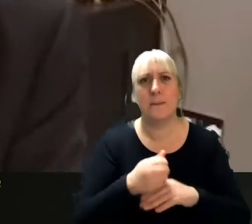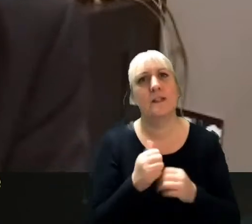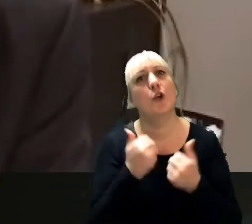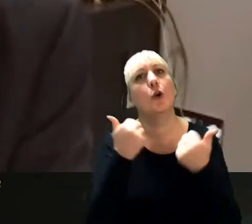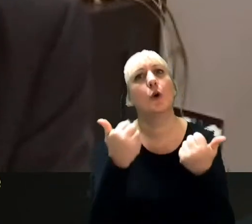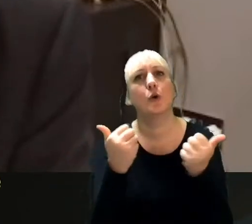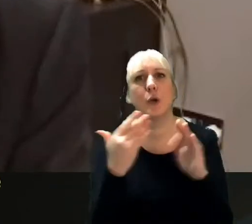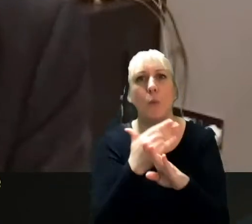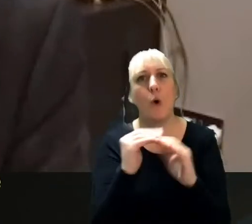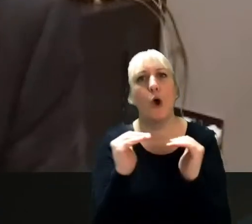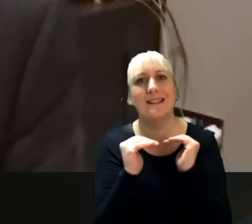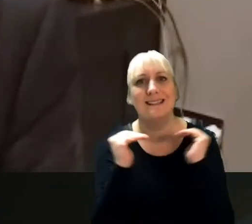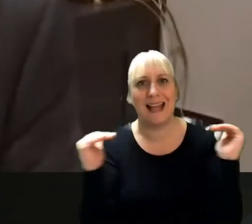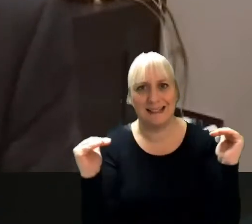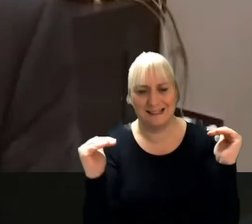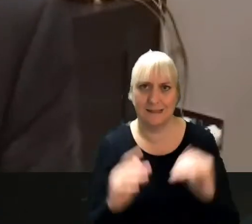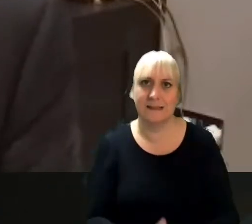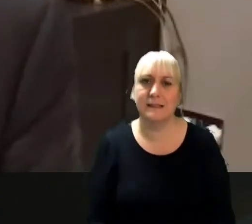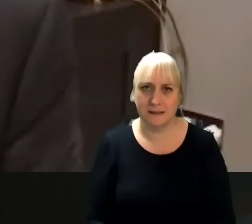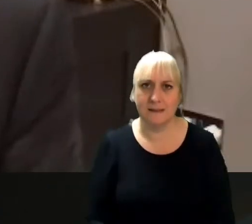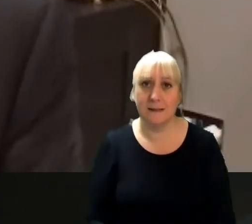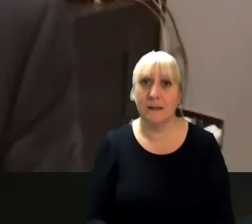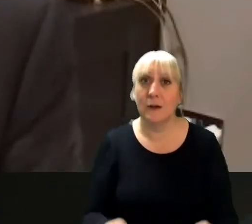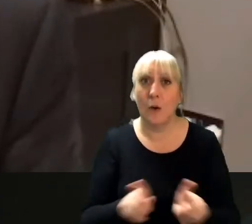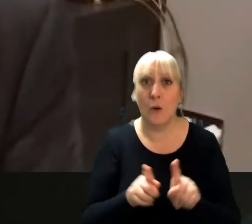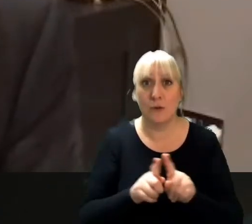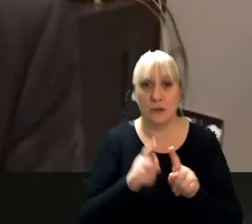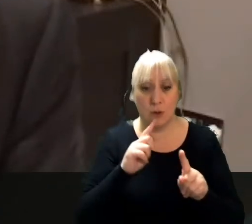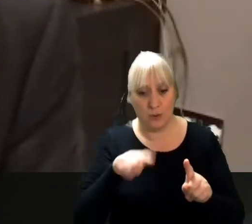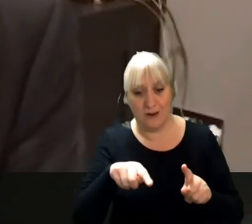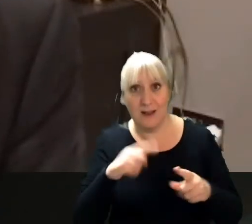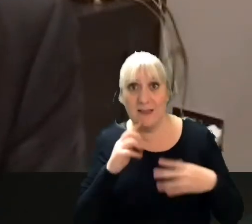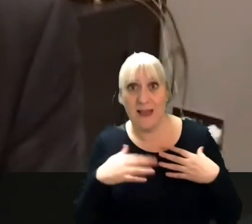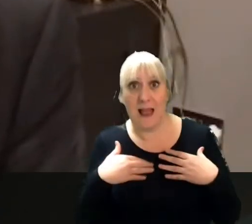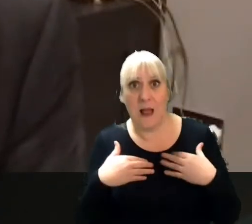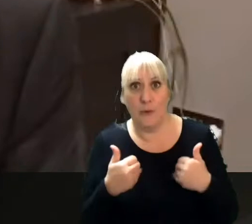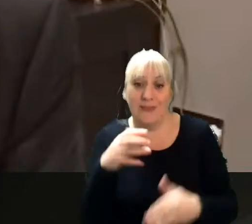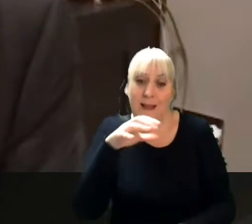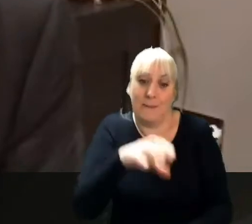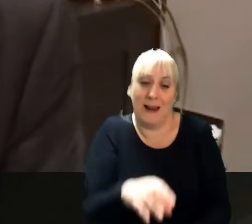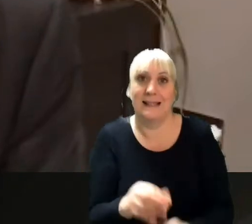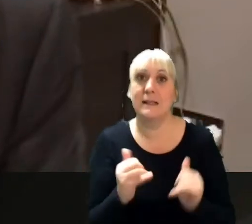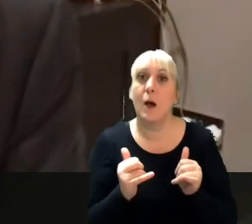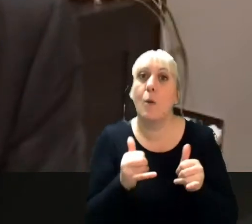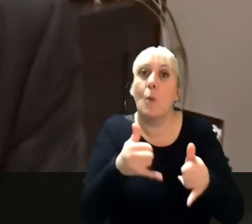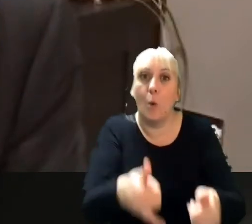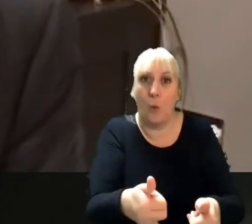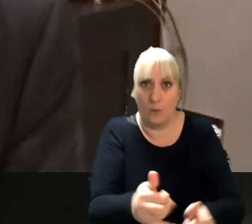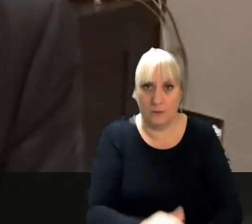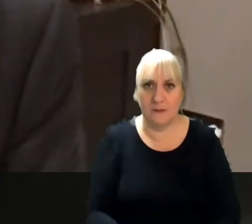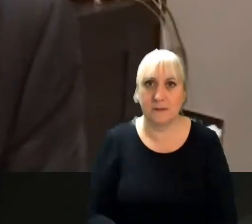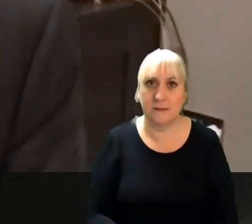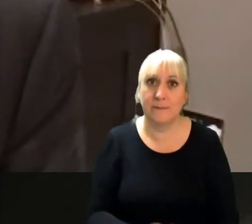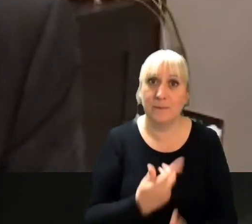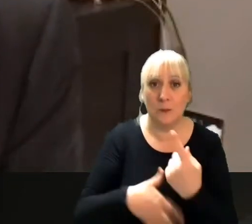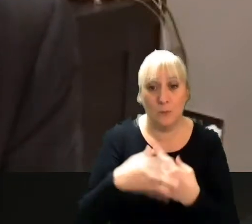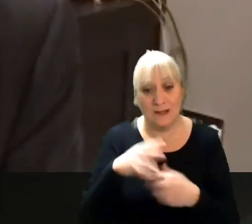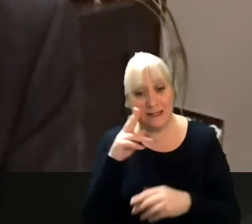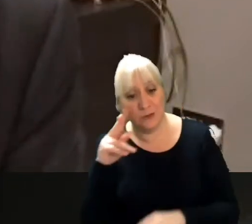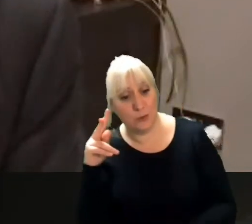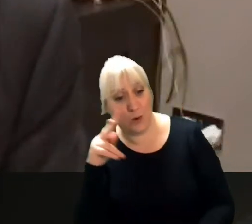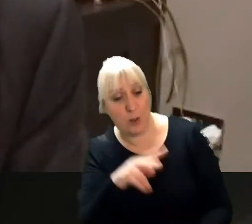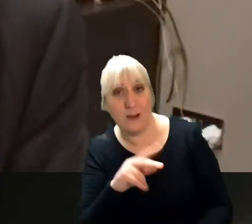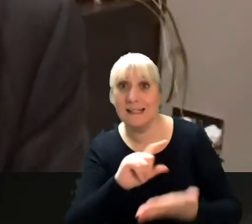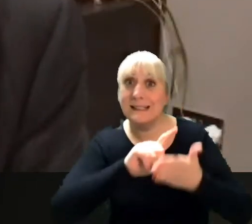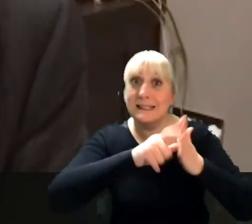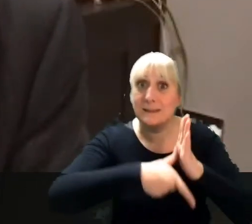and also the healthy place awards. So I think we need to pay attention to the disabilities and to